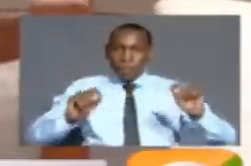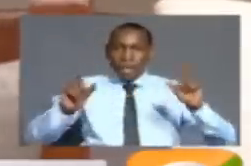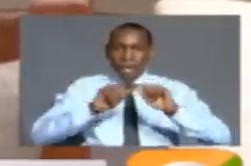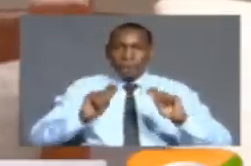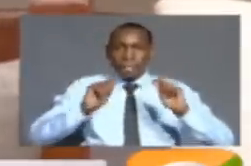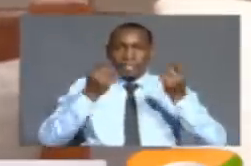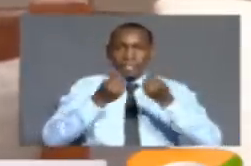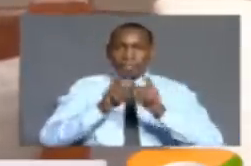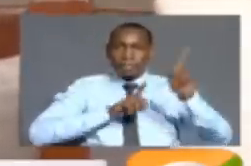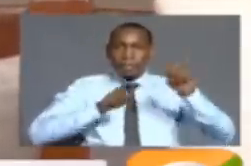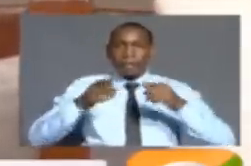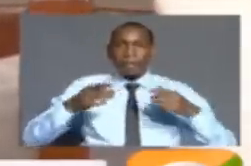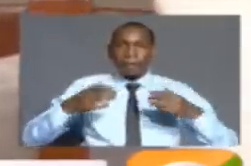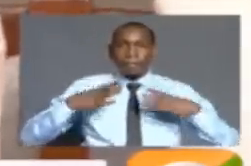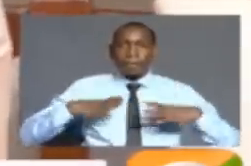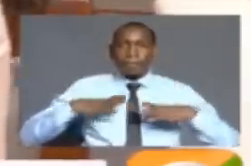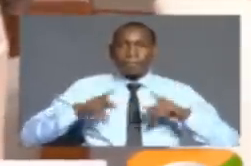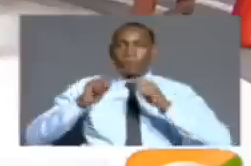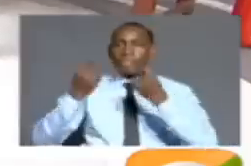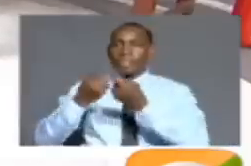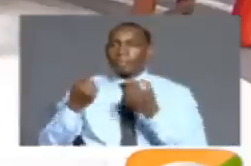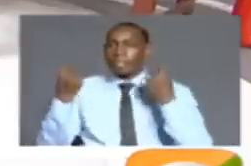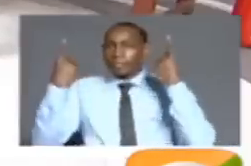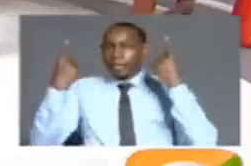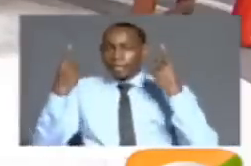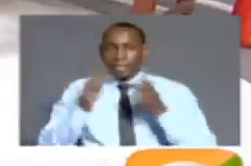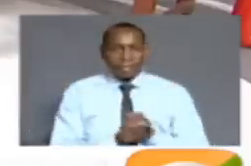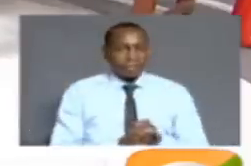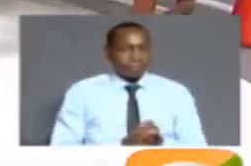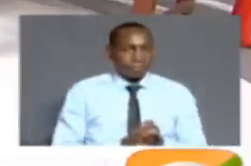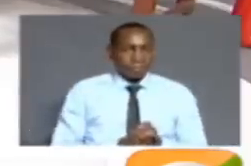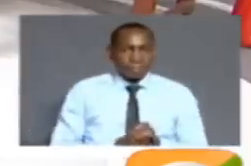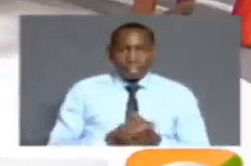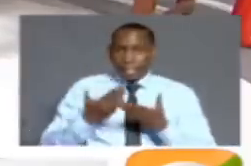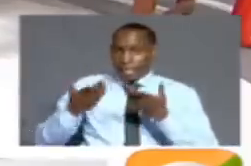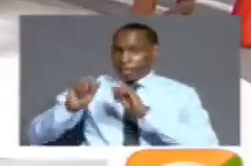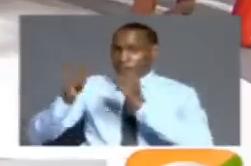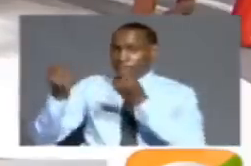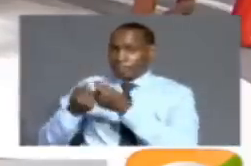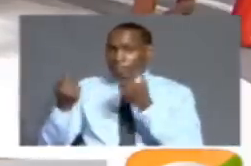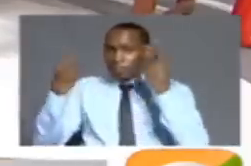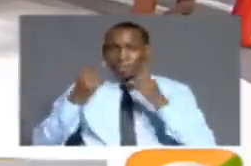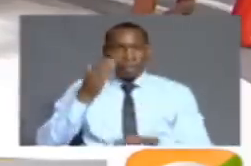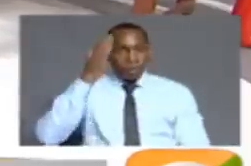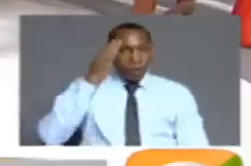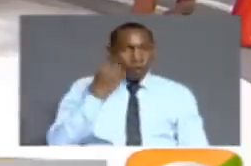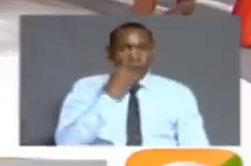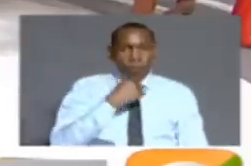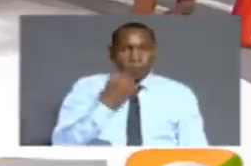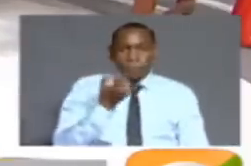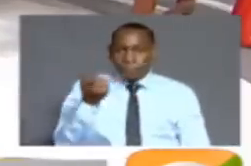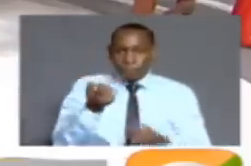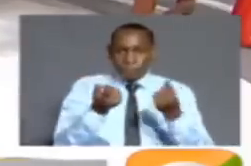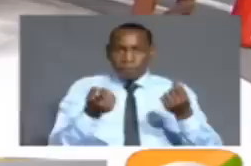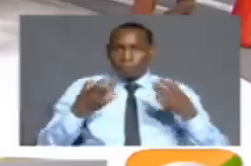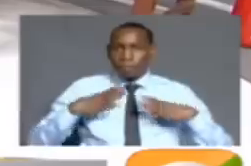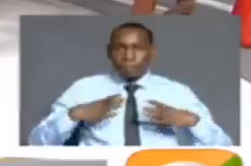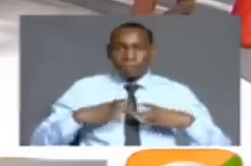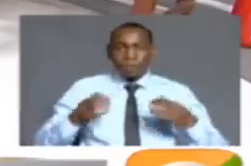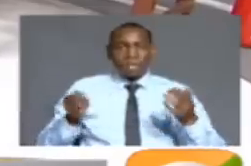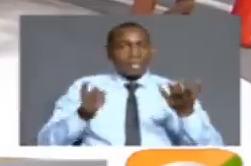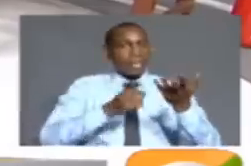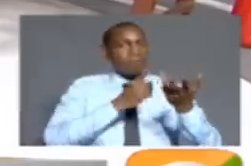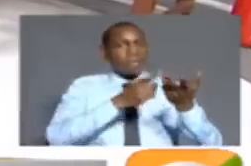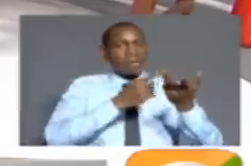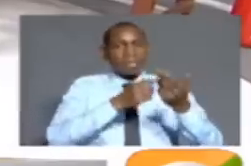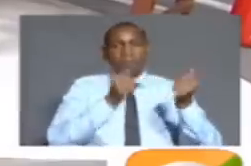few Kitoweke people who are sympathizers of ODM. But you know who they are? They are just few people that I can't even count on my